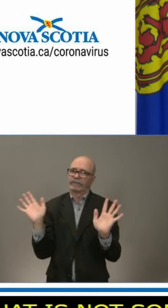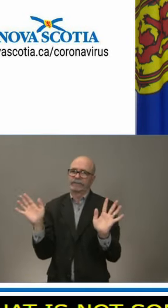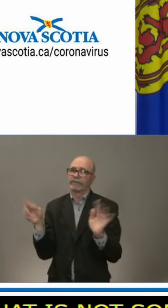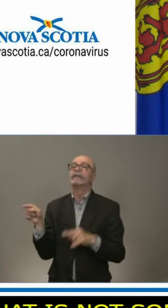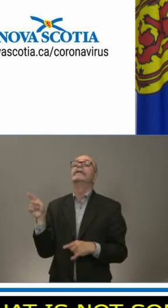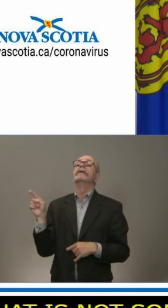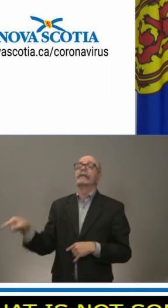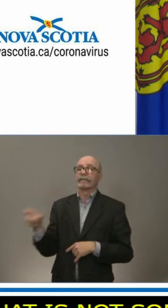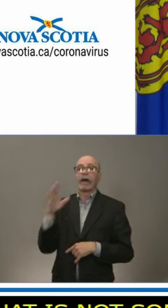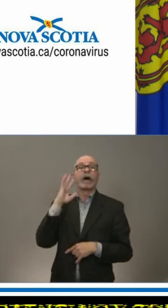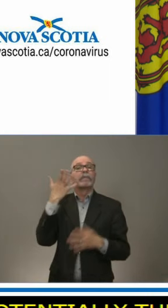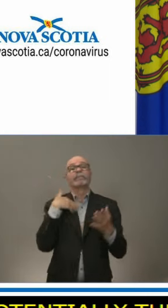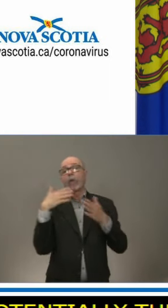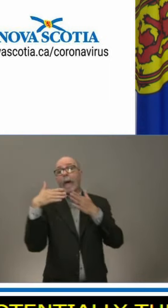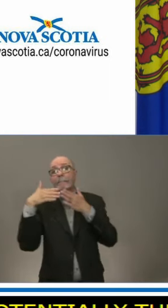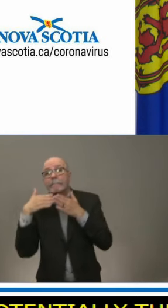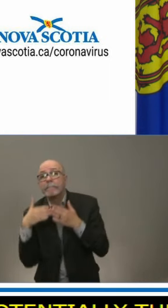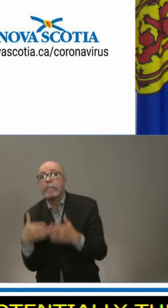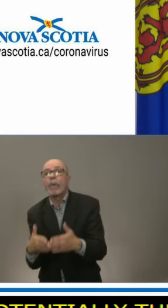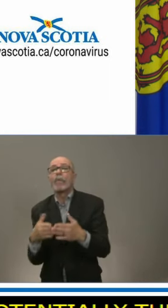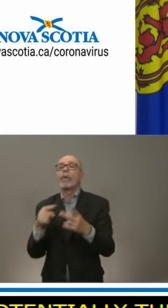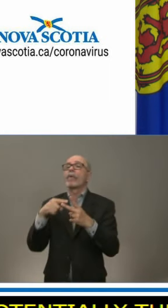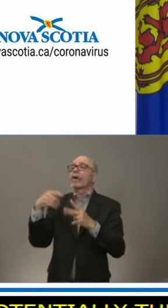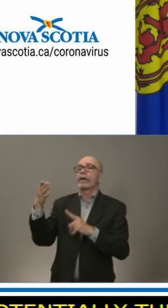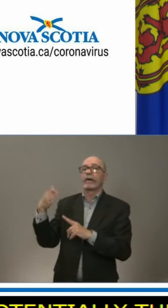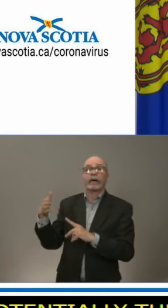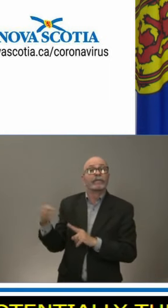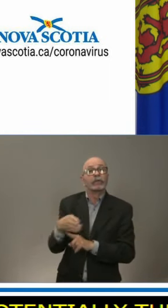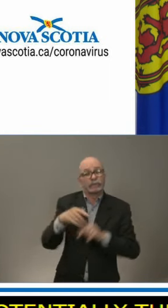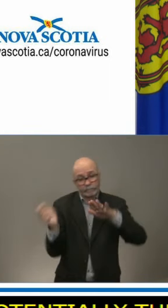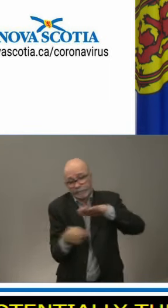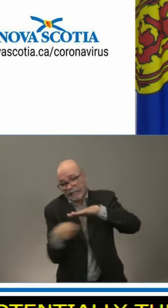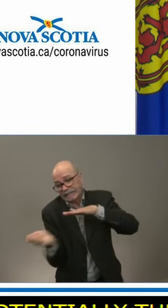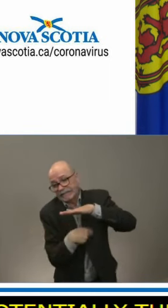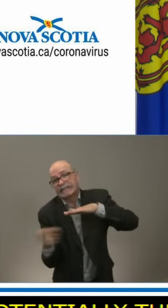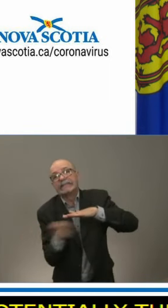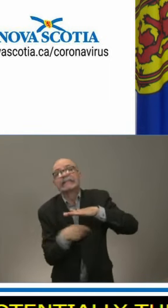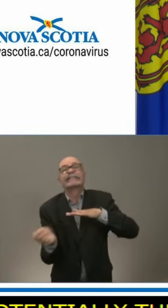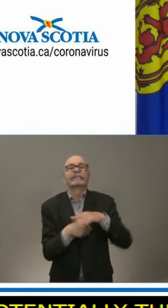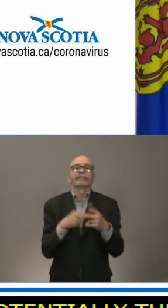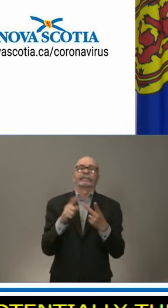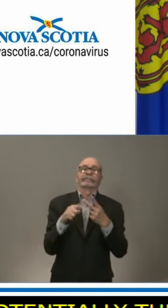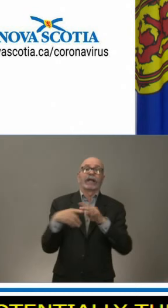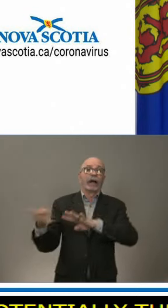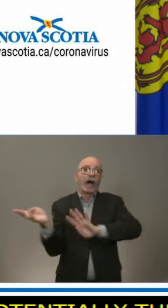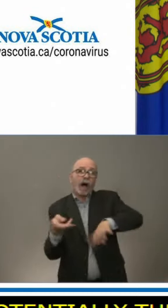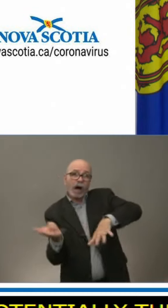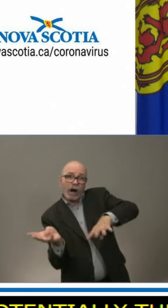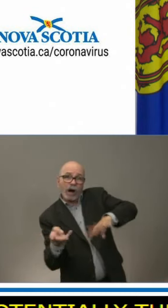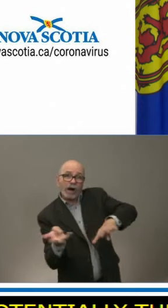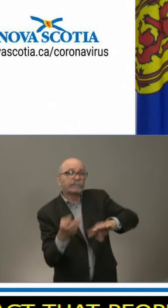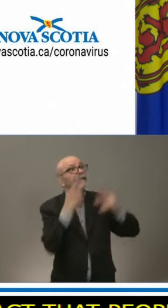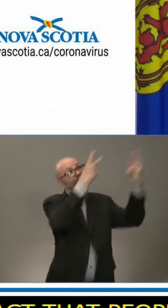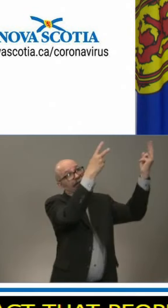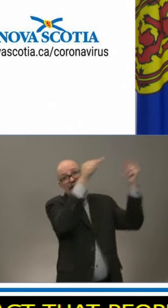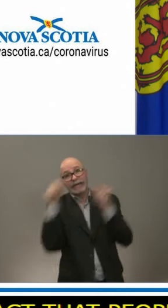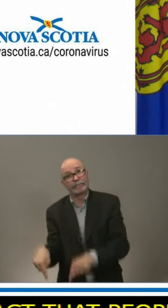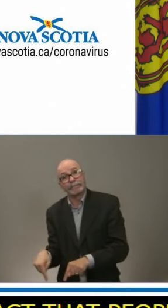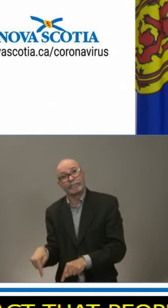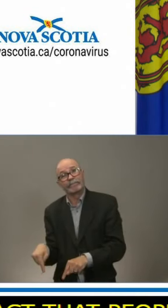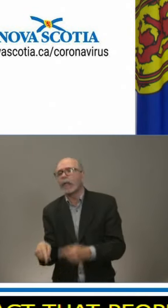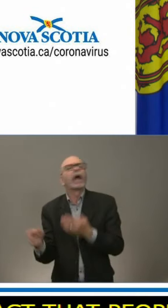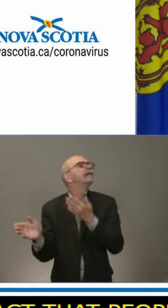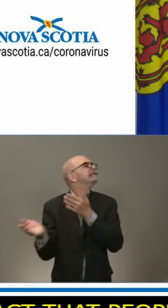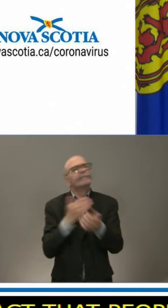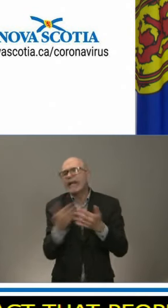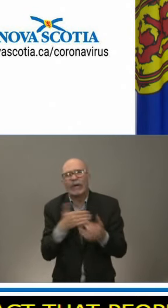those in fishing plants. Processing plants. If you're coming into our province, regardless of where you're coming from,